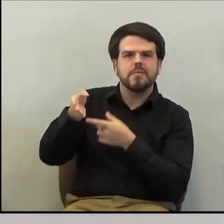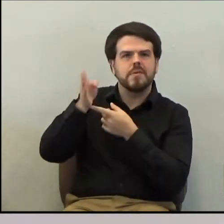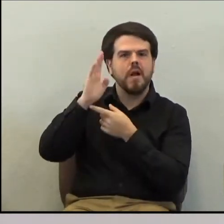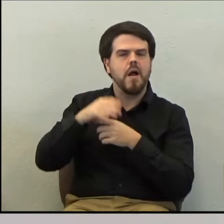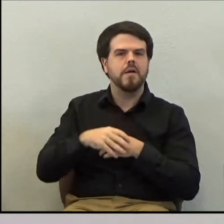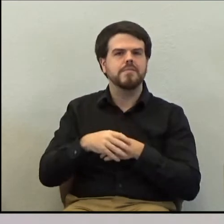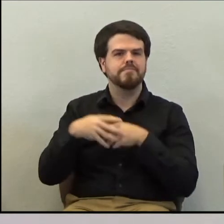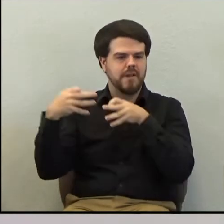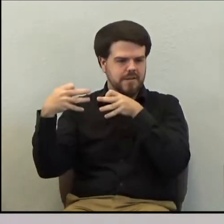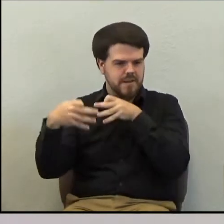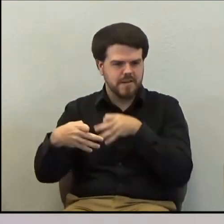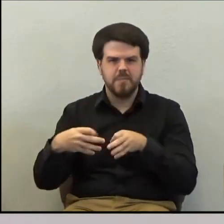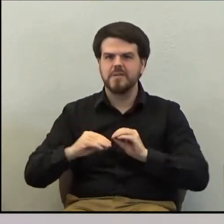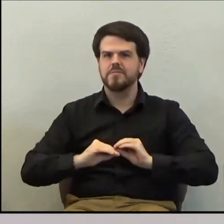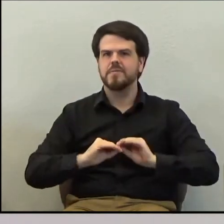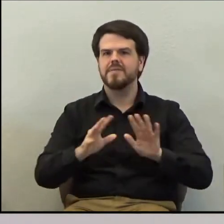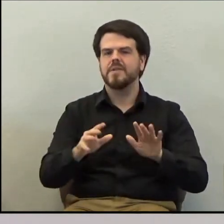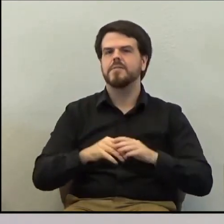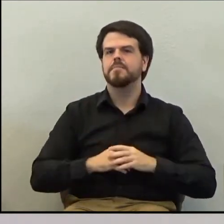And so,